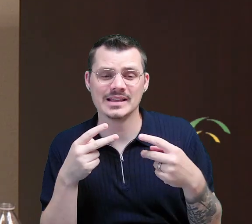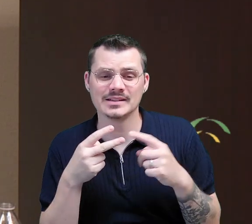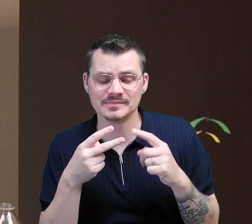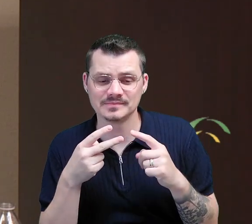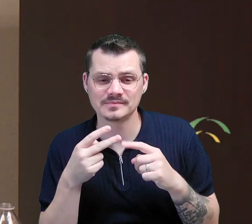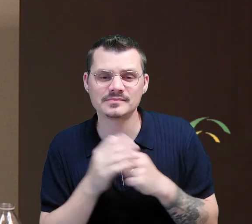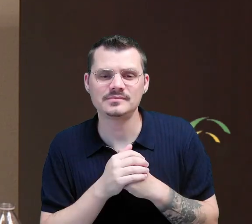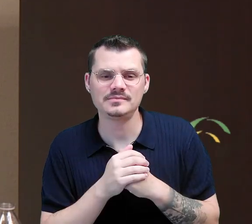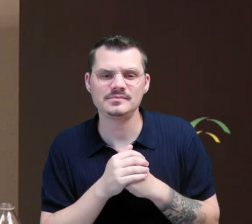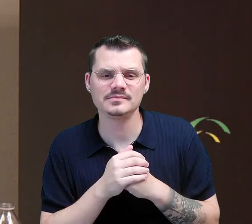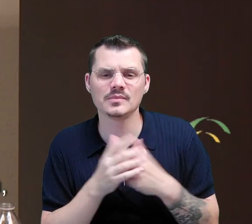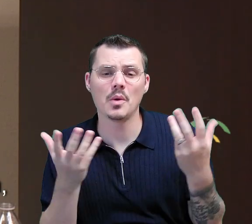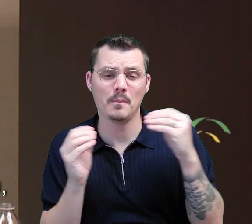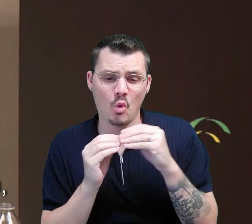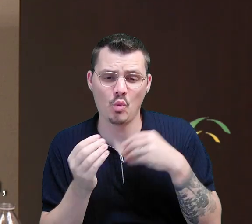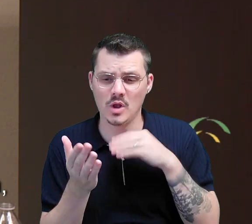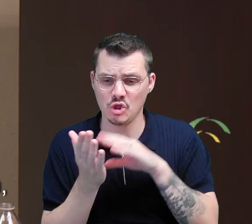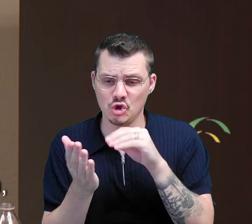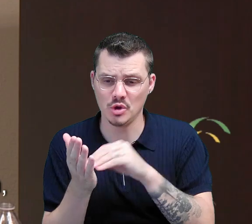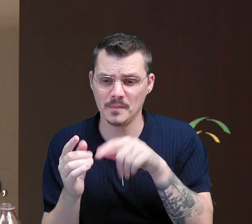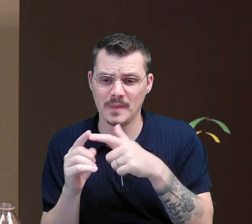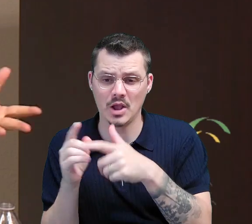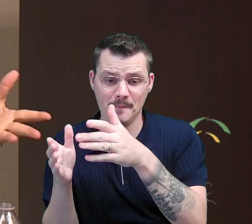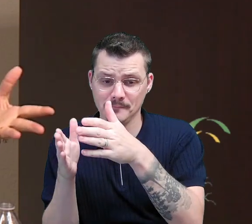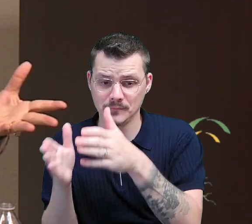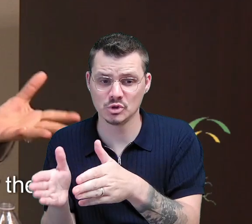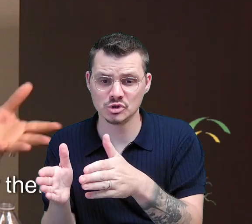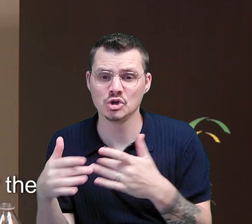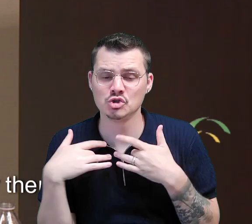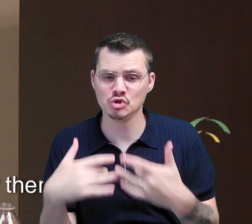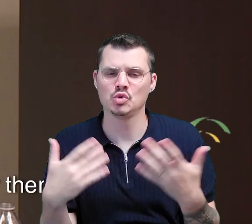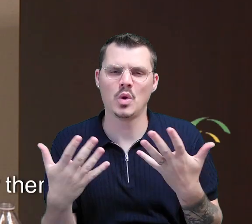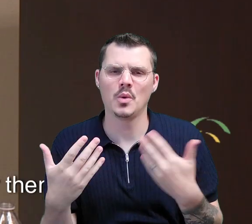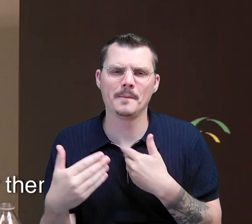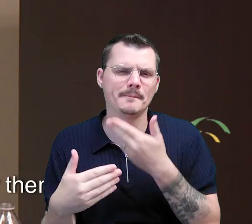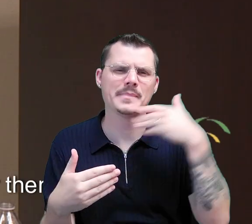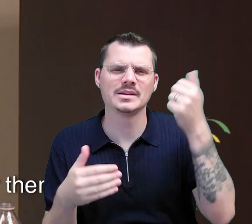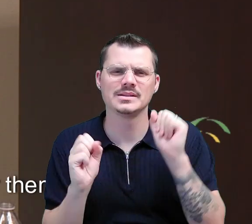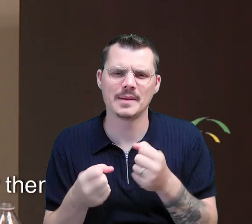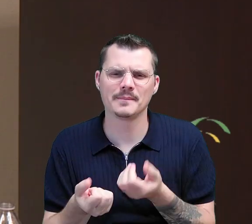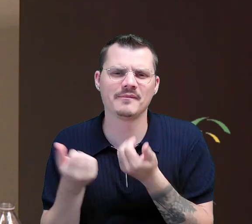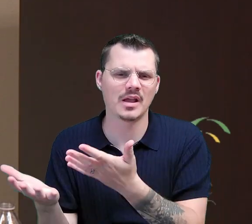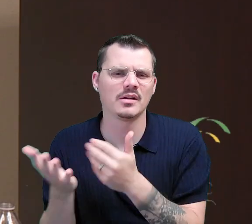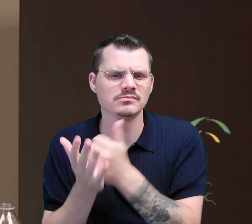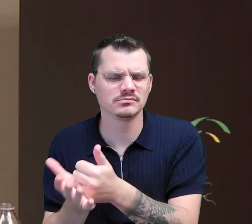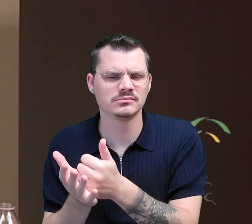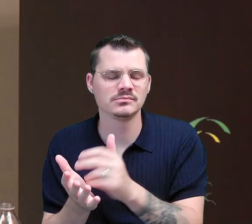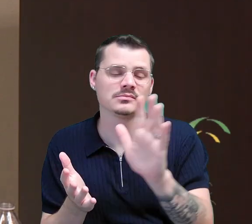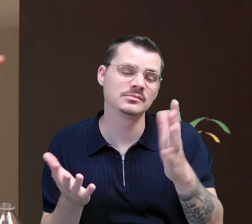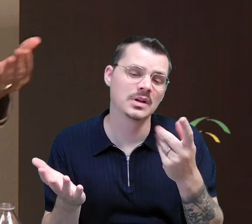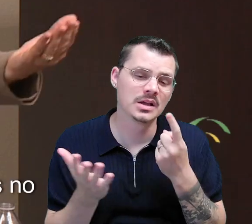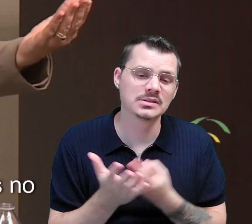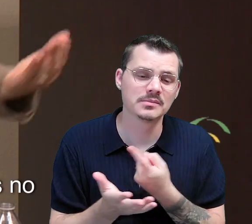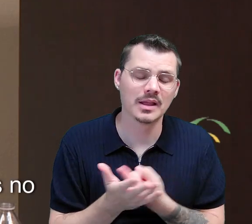Second, the more we learn about a person, usually the better services we can offer them. Although